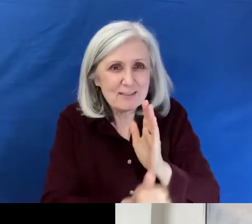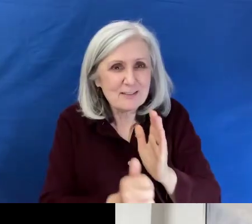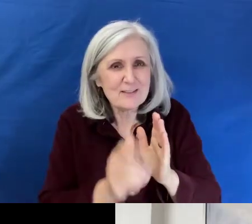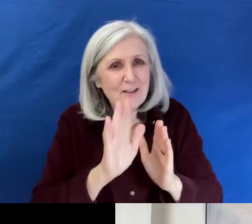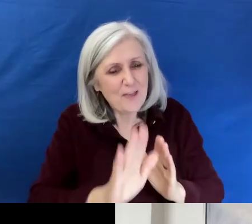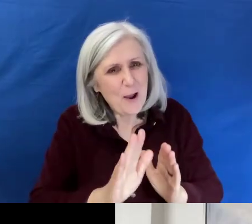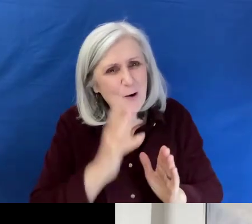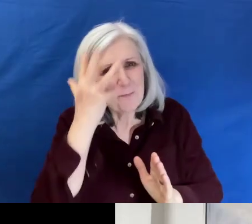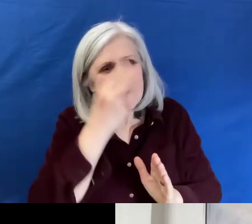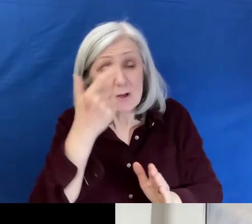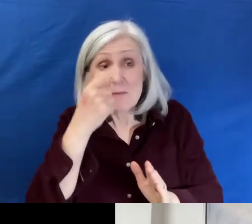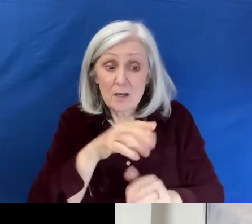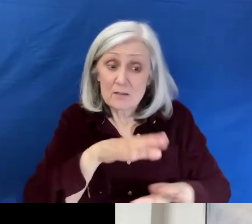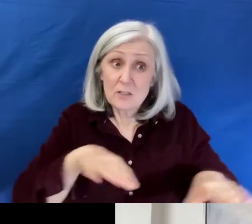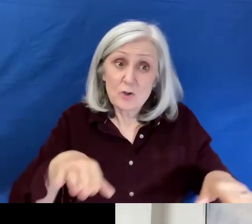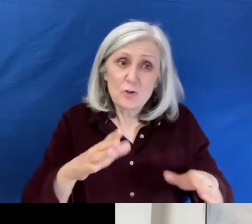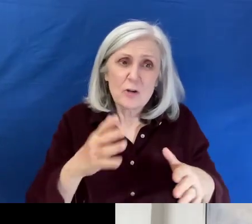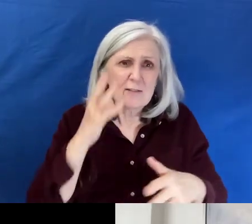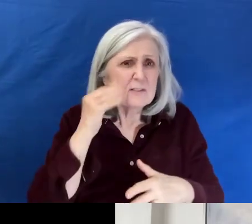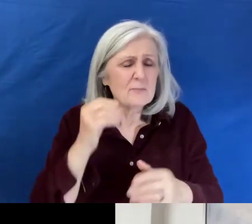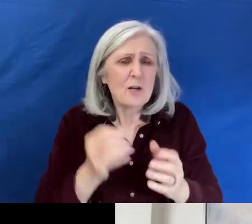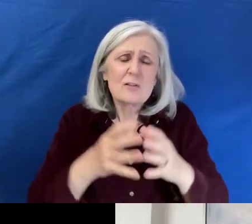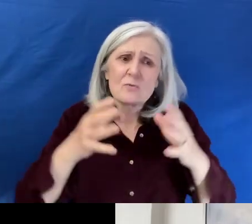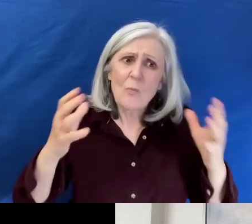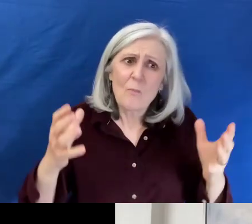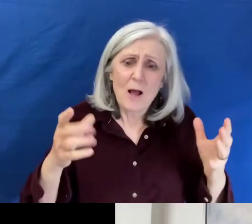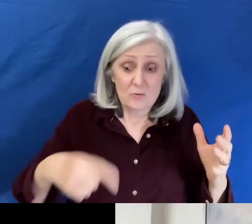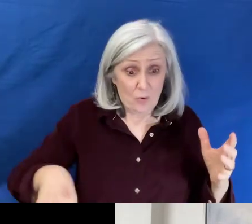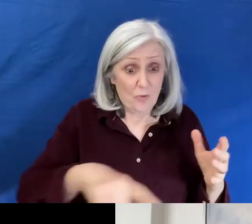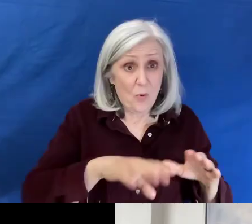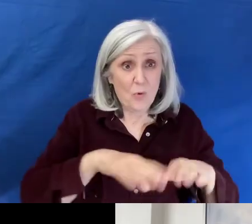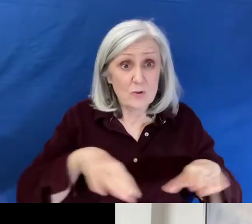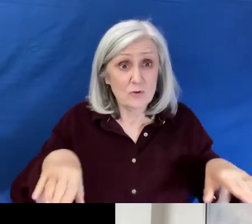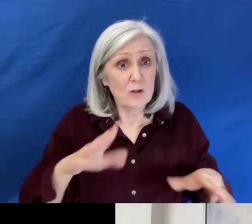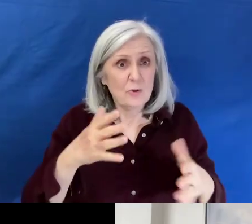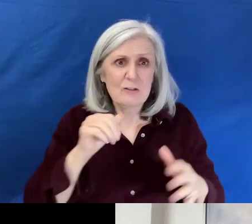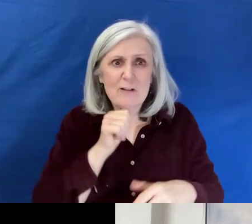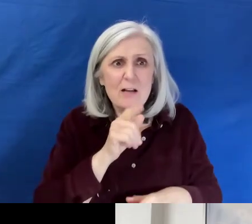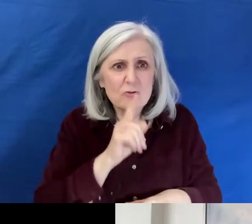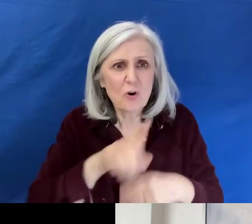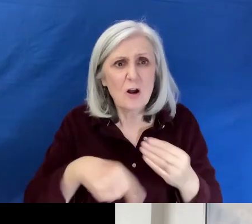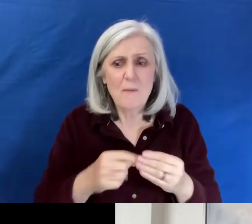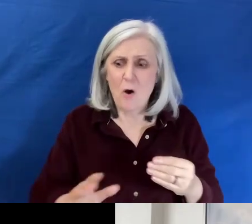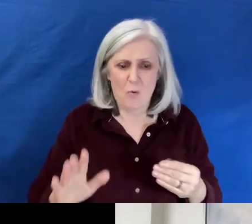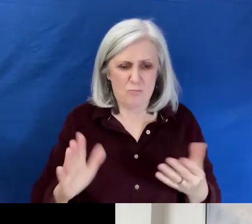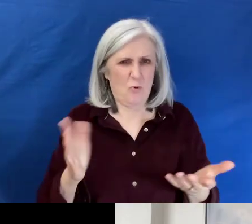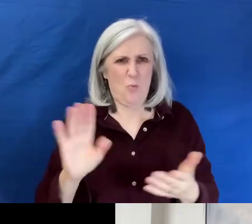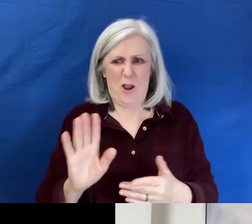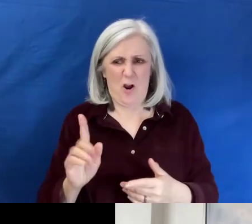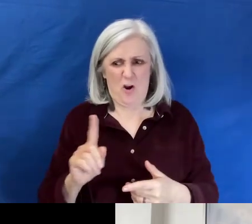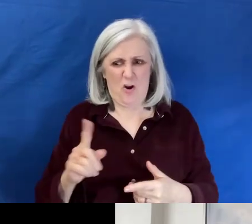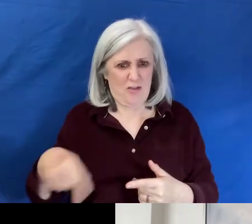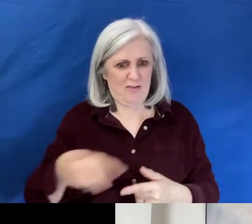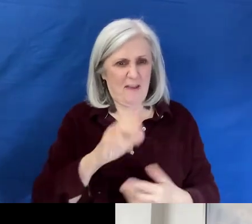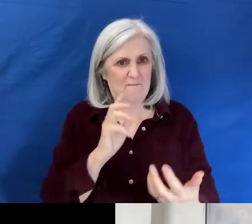The children have been through so much. And so they're kind of unsure about their own space in the world, and they start to find their